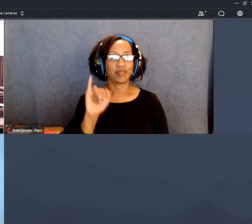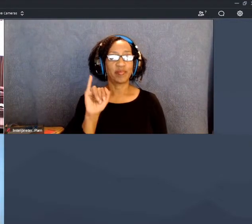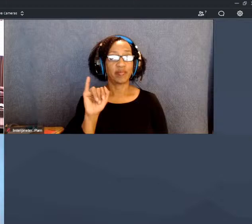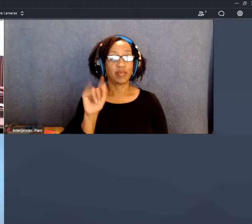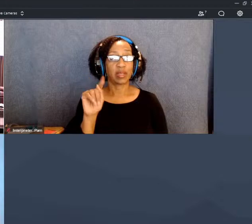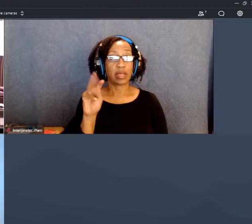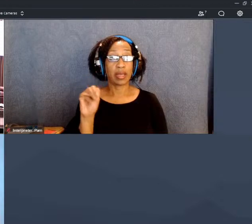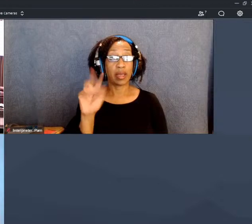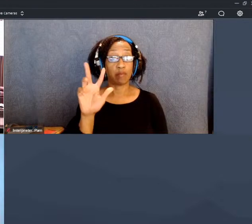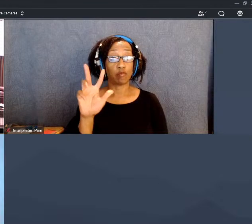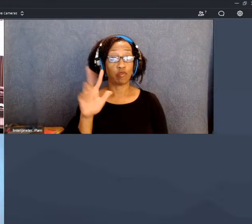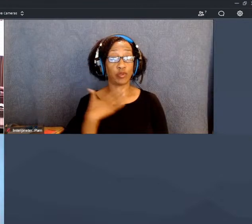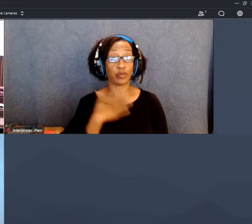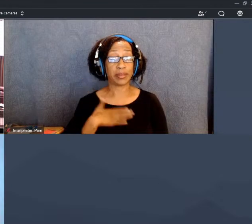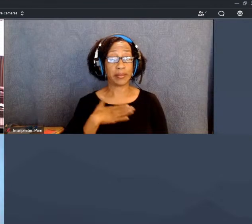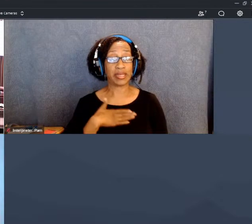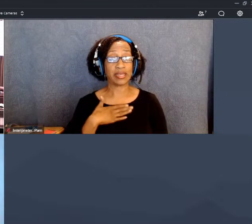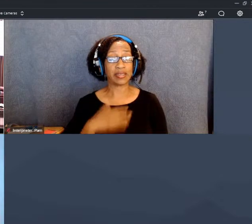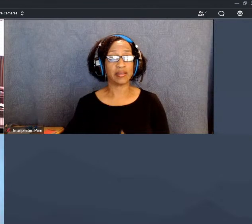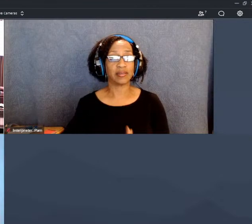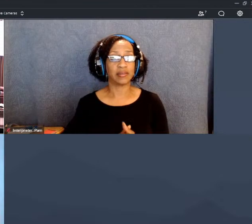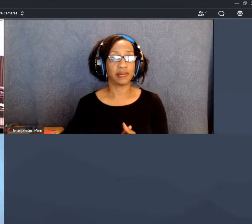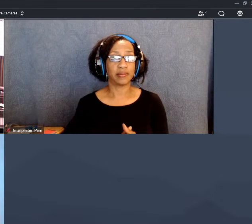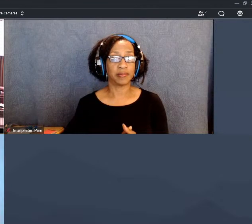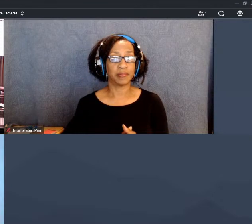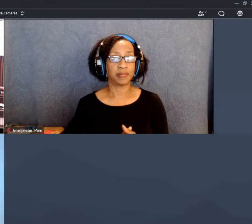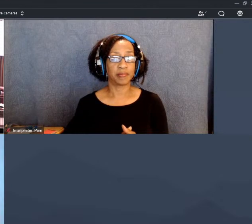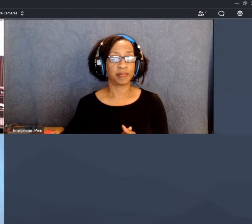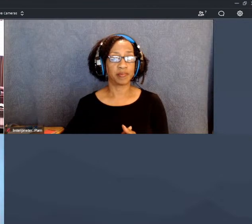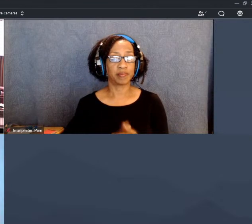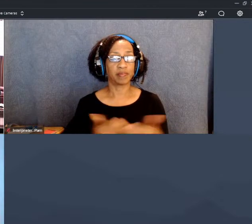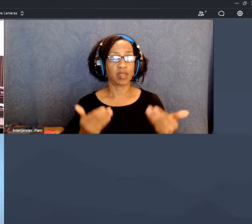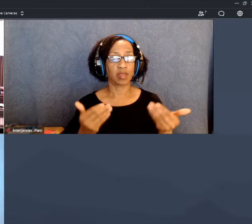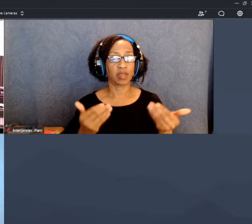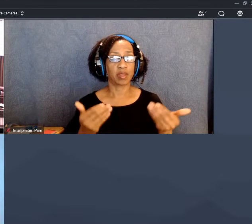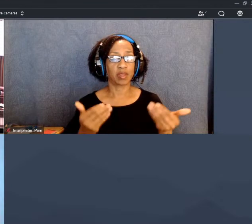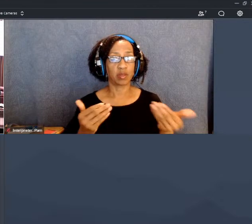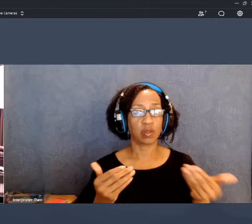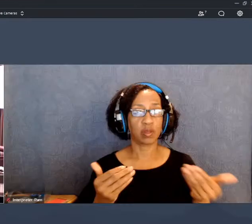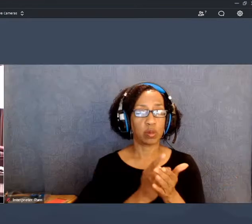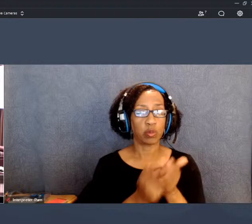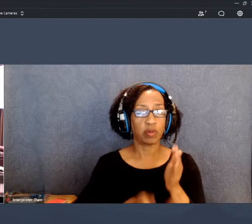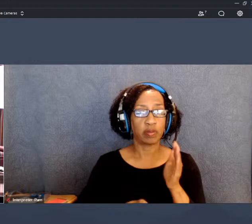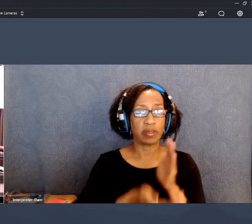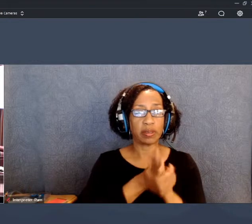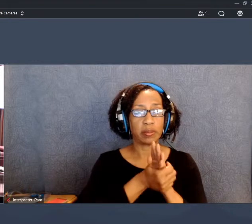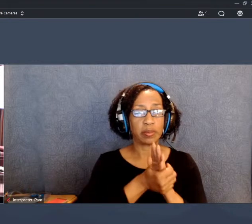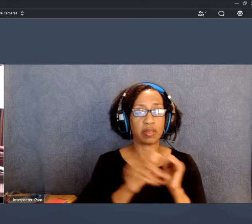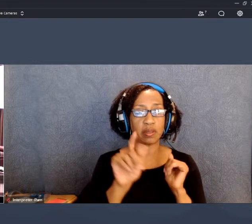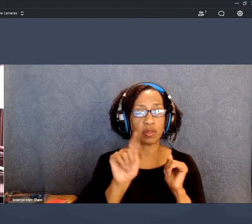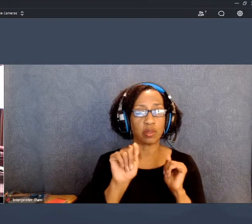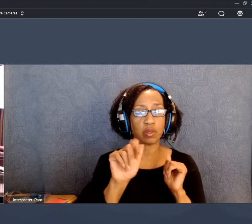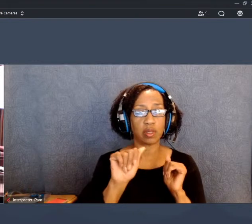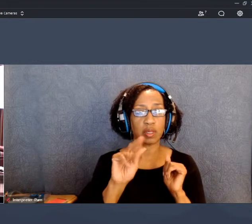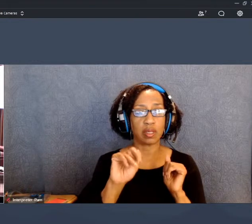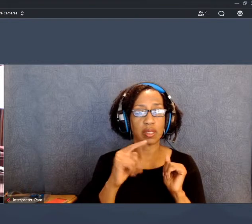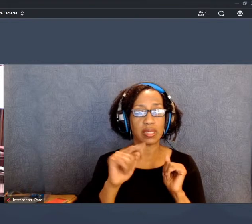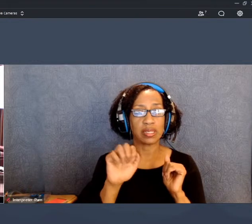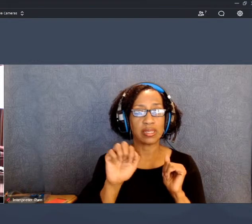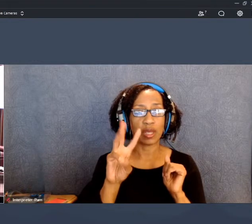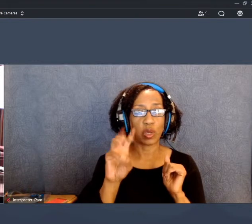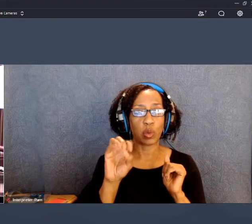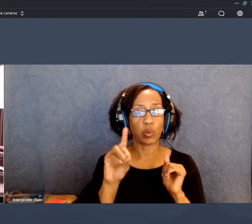please. Item number is a resolution approving an amendment to the Tanglewood Place Plan Development